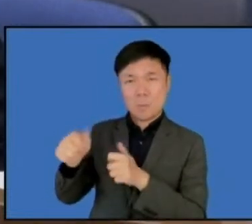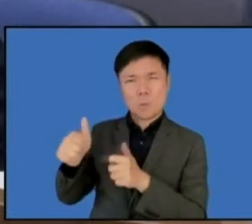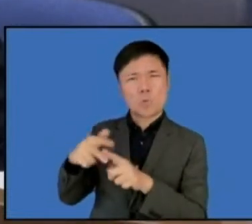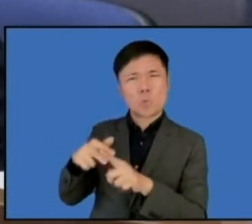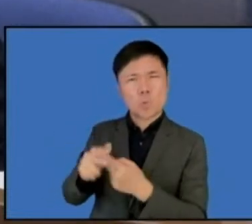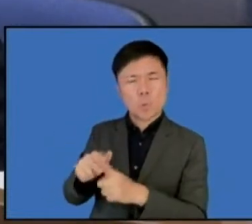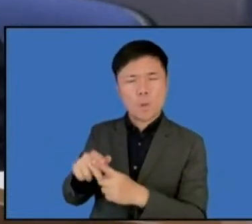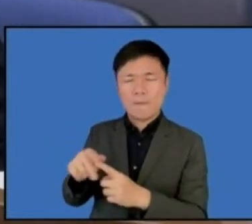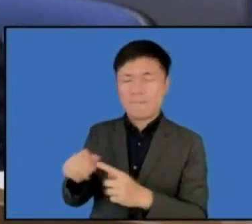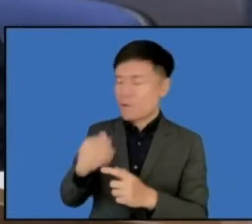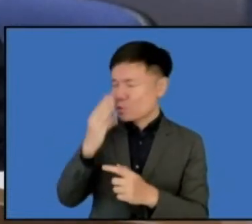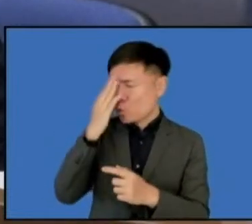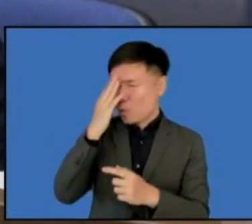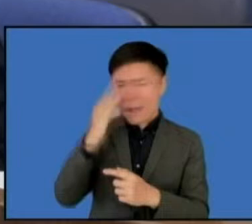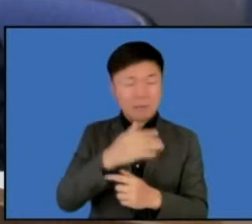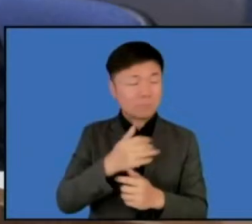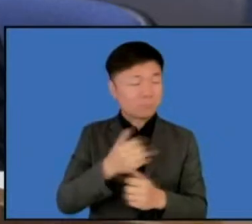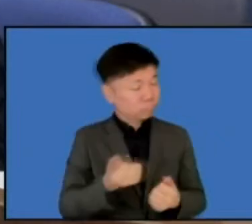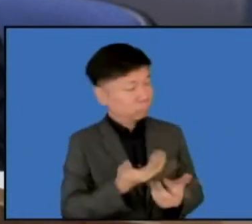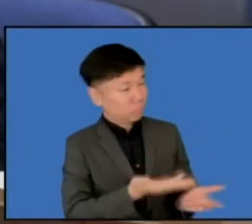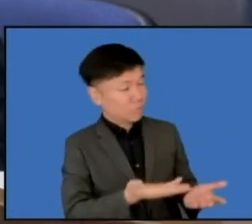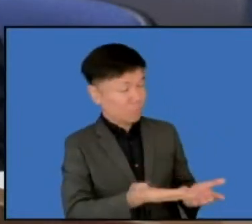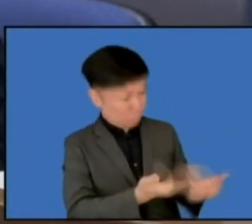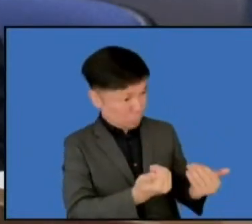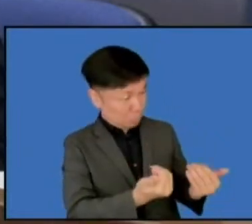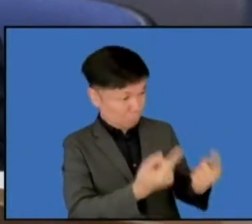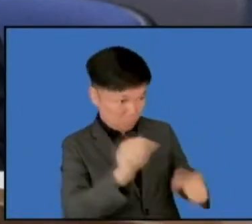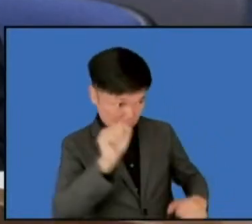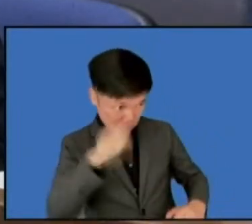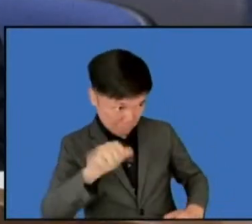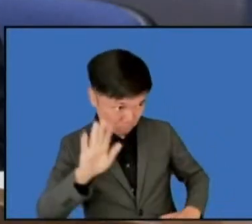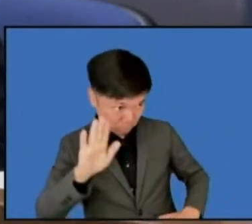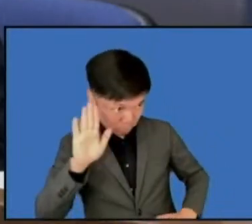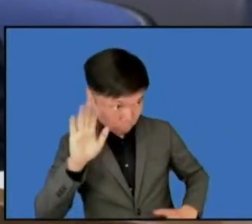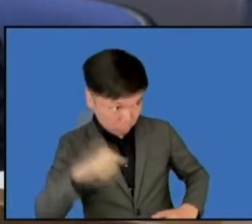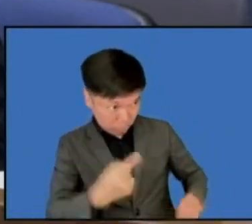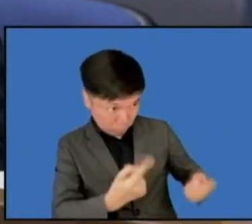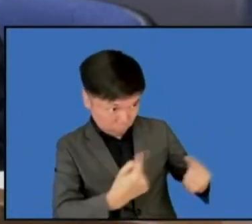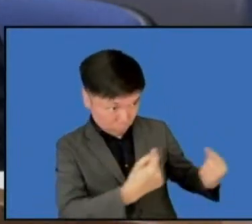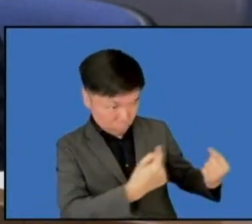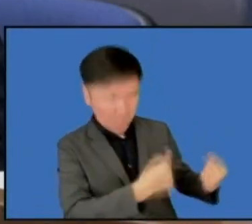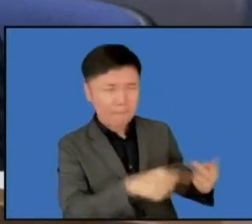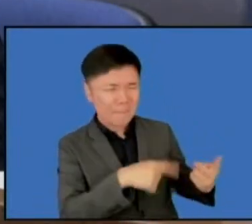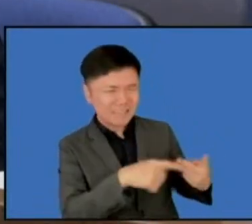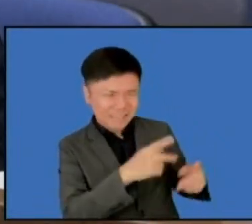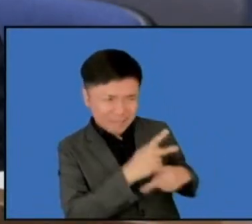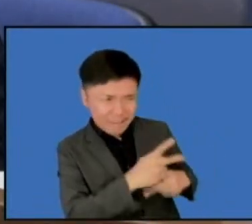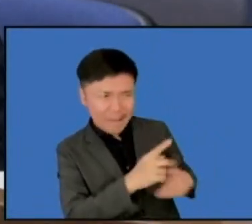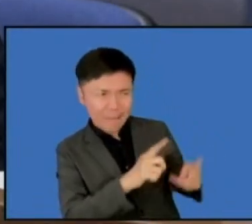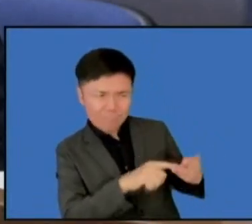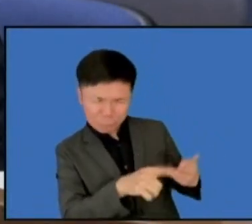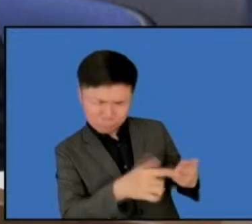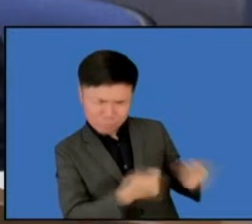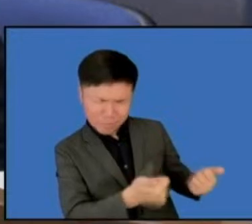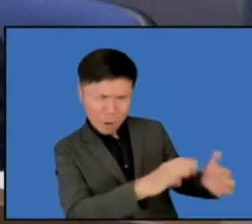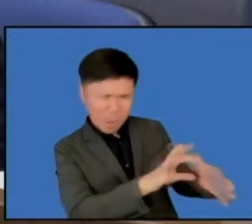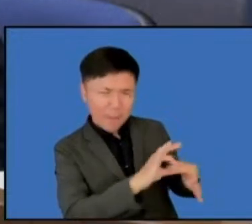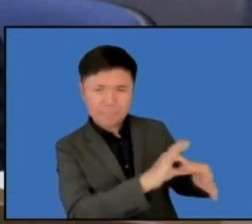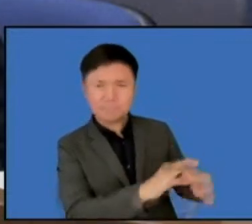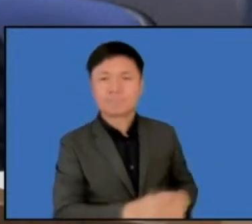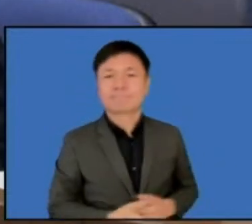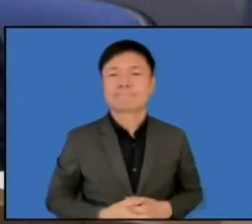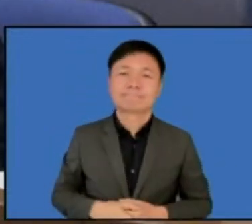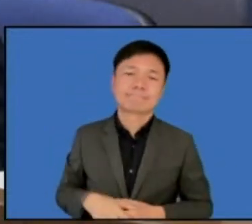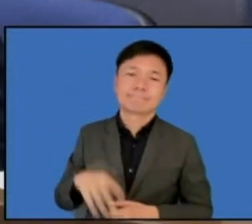principles of free, prior, and informed consent, prioritizing safety, care, and solidarity. Our FPAR has spanned several countries